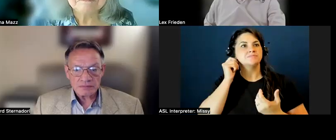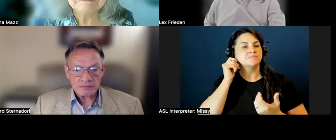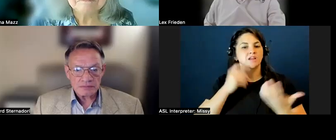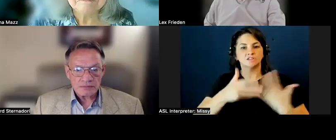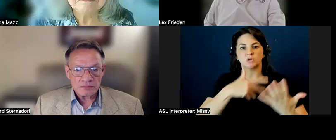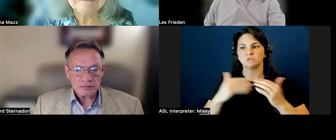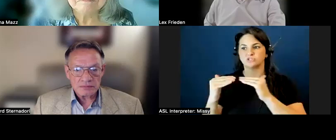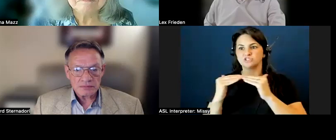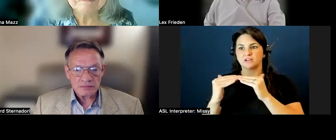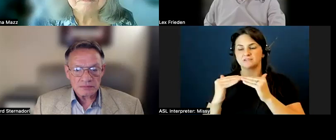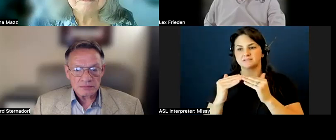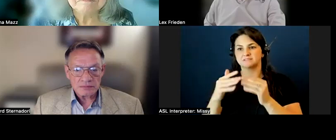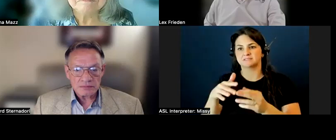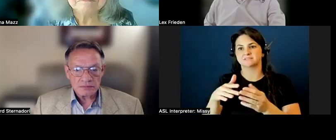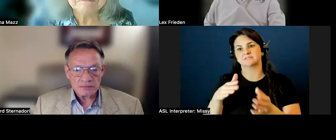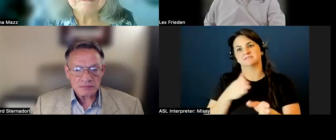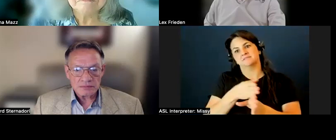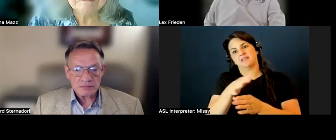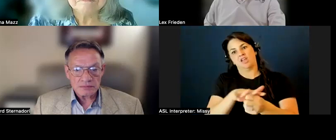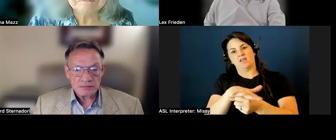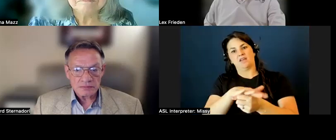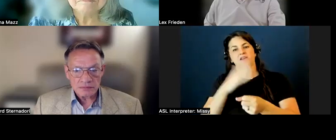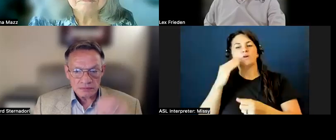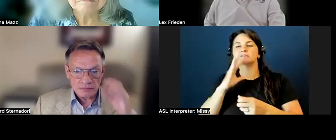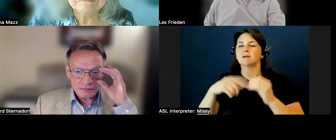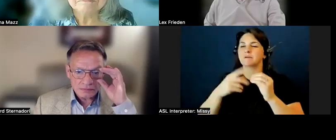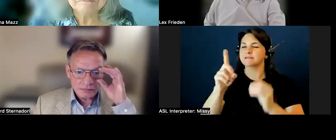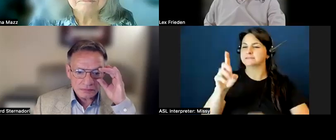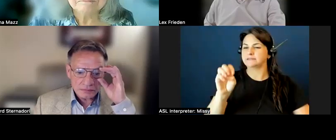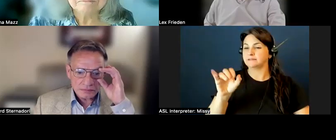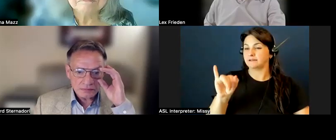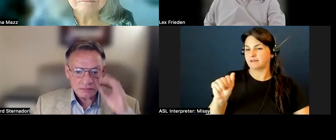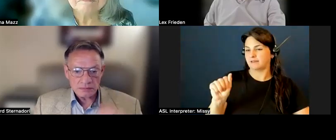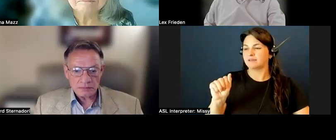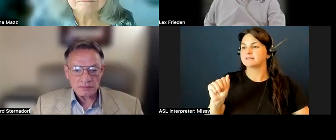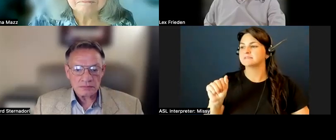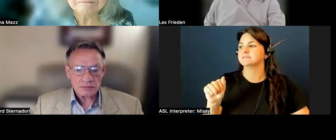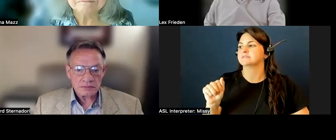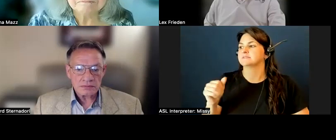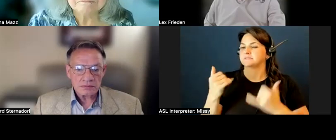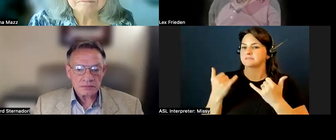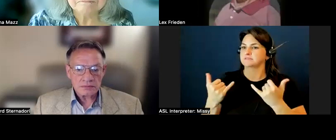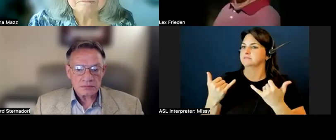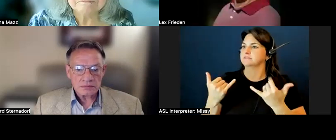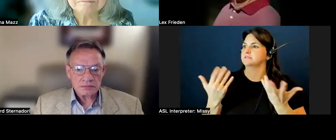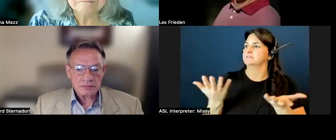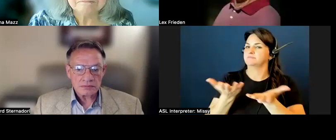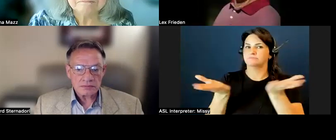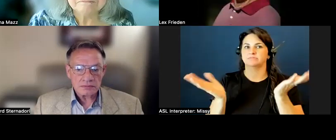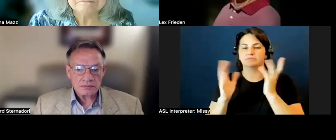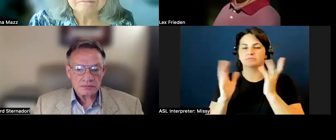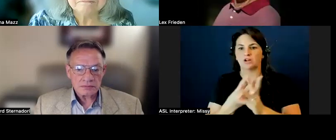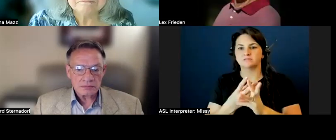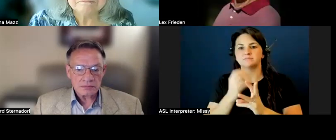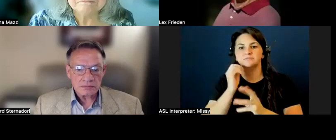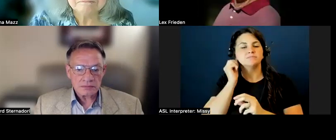areas, as we look at, DEIA, in this world that we're in now, and looking at, the fact,